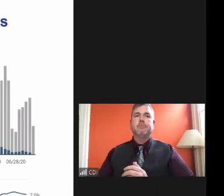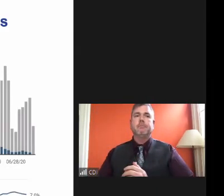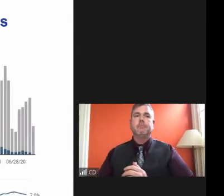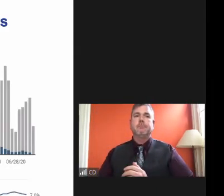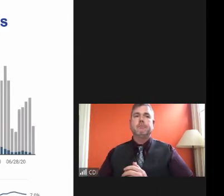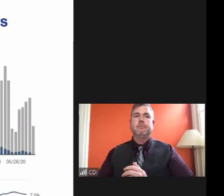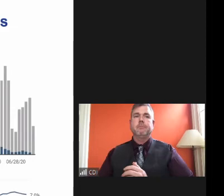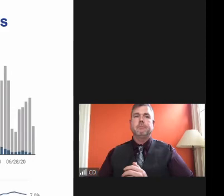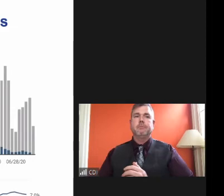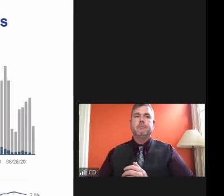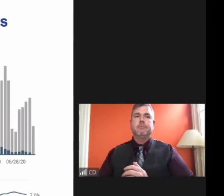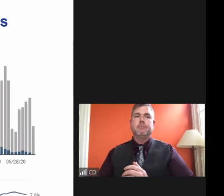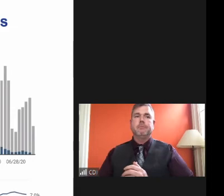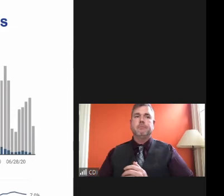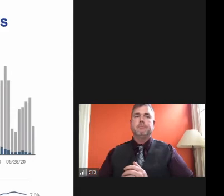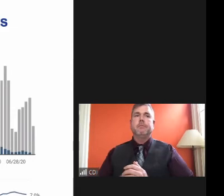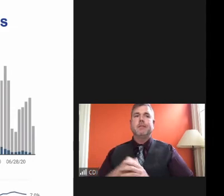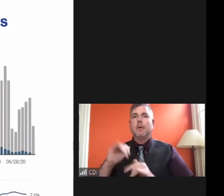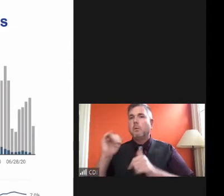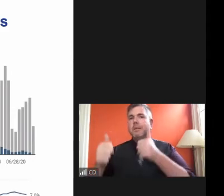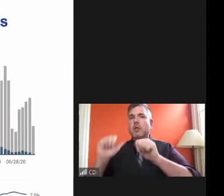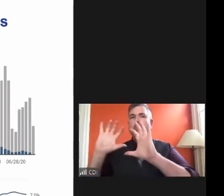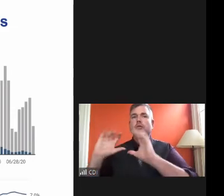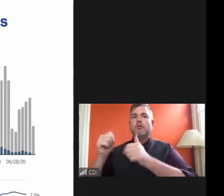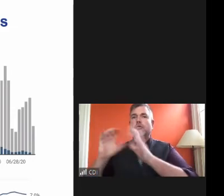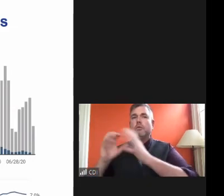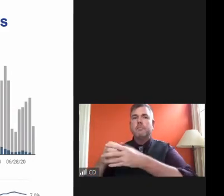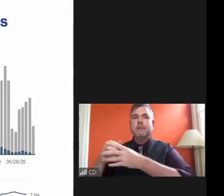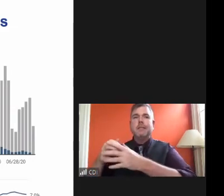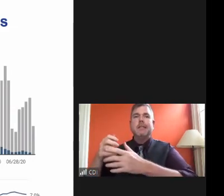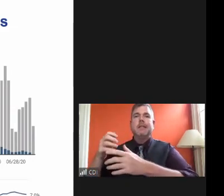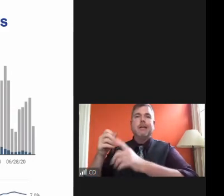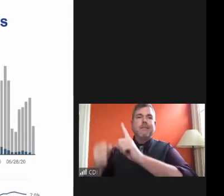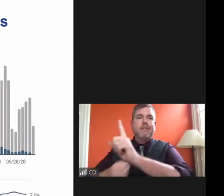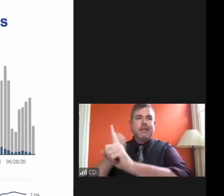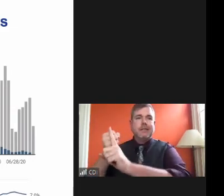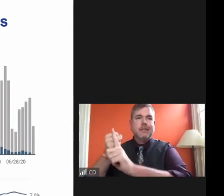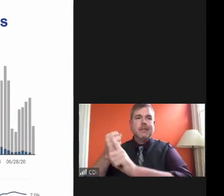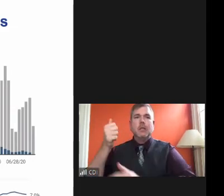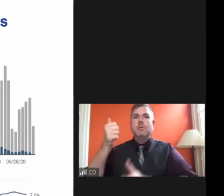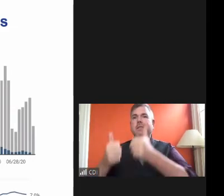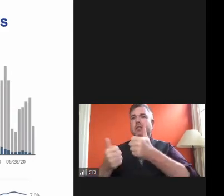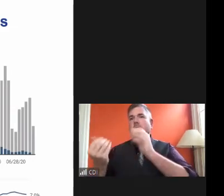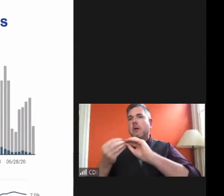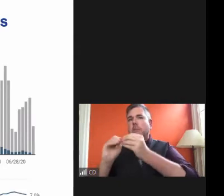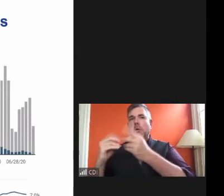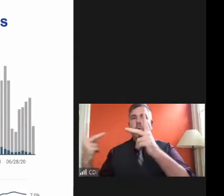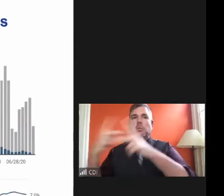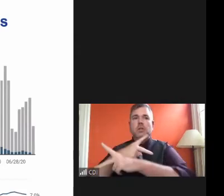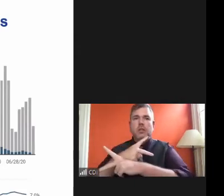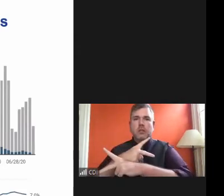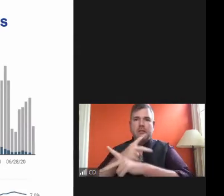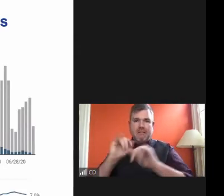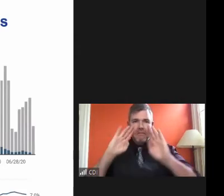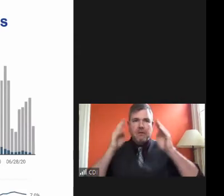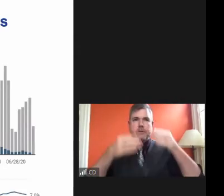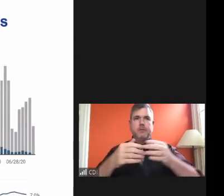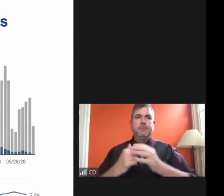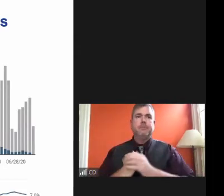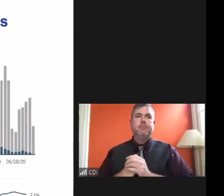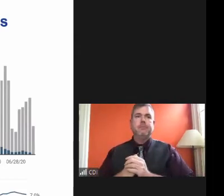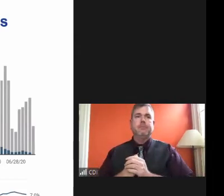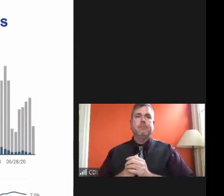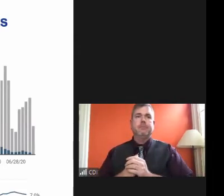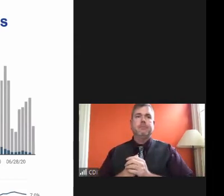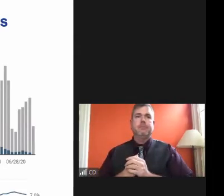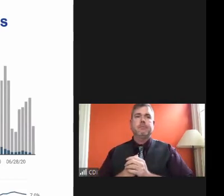influenced. And that's only through testing we'll be able to accomplish that. So we had set a goal of 500 tests per day on average.